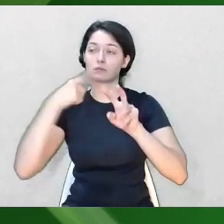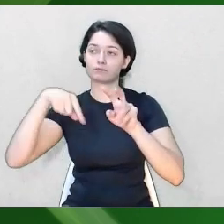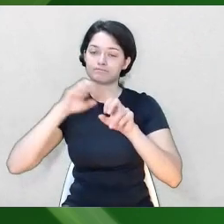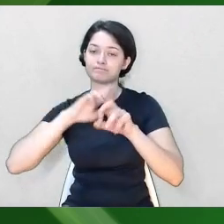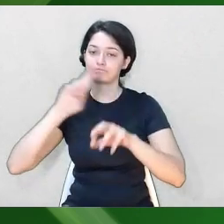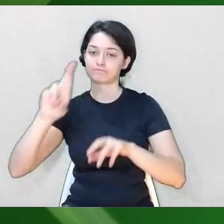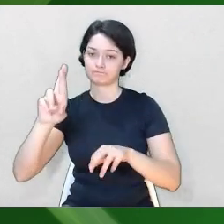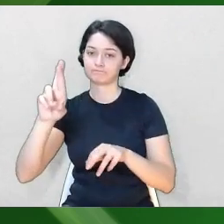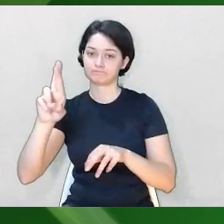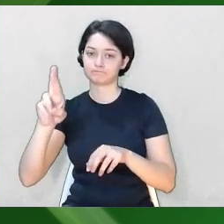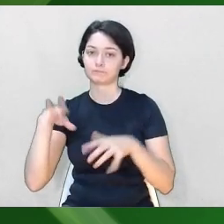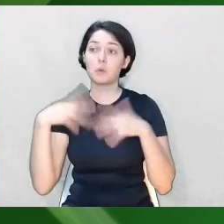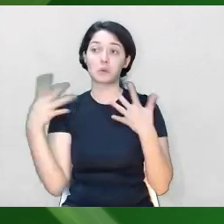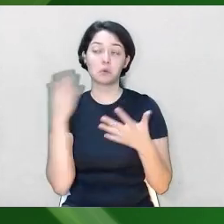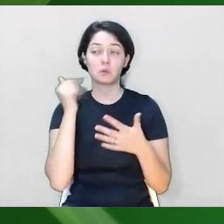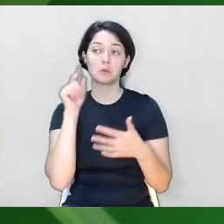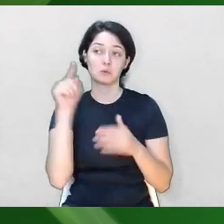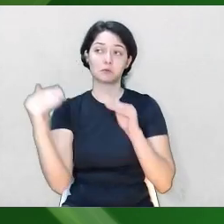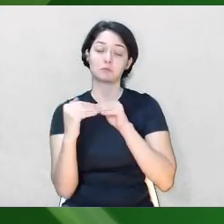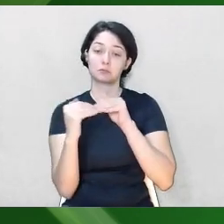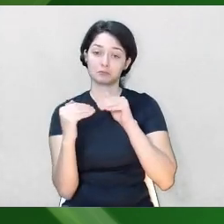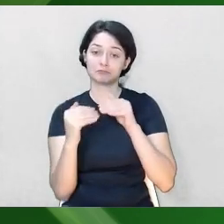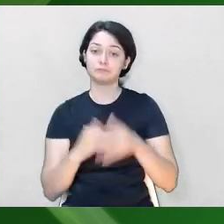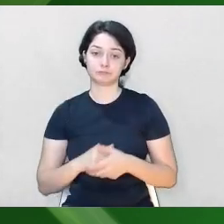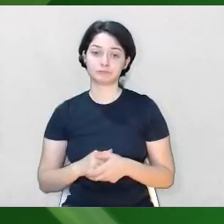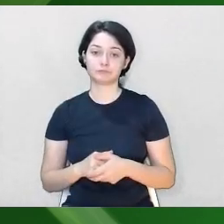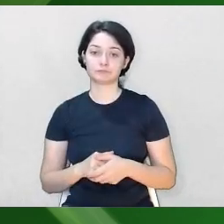shares his profile and then he gets these agile recommendations.